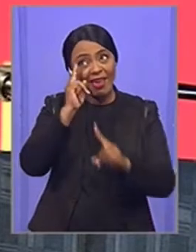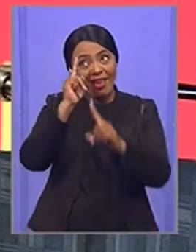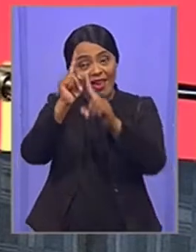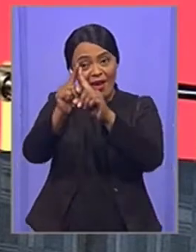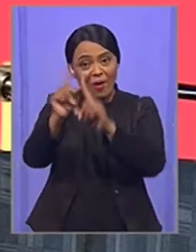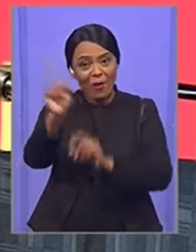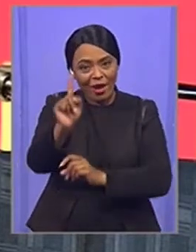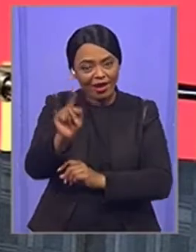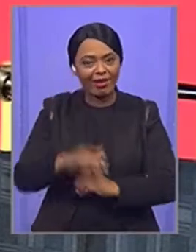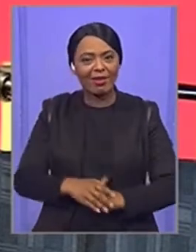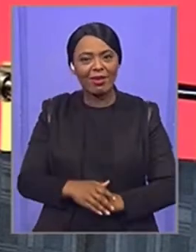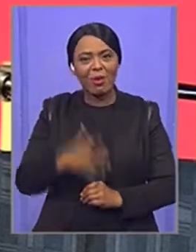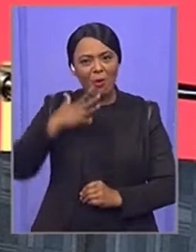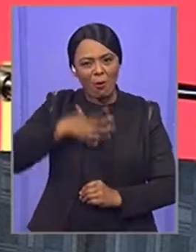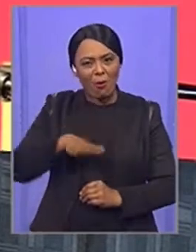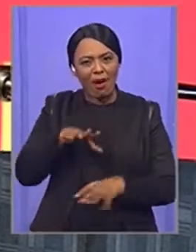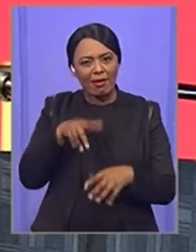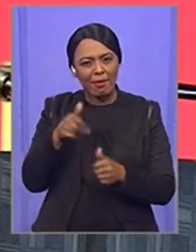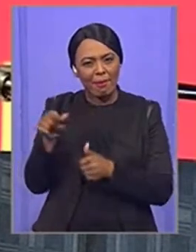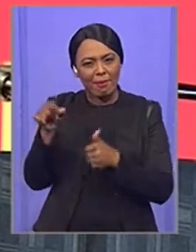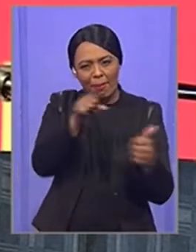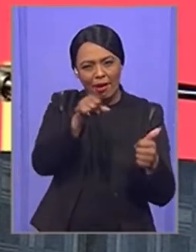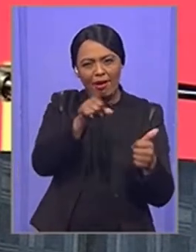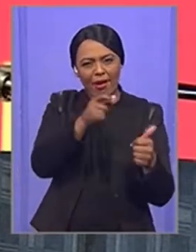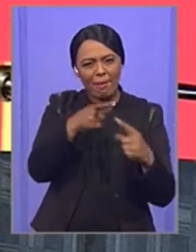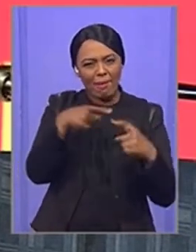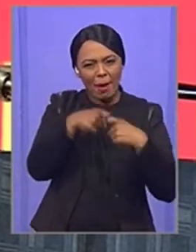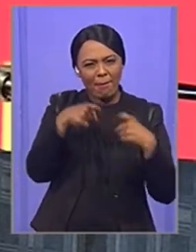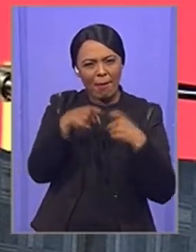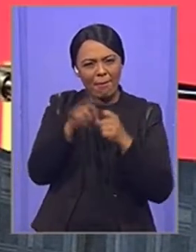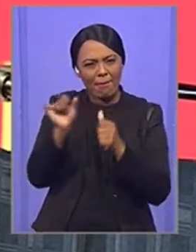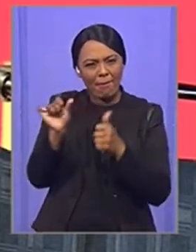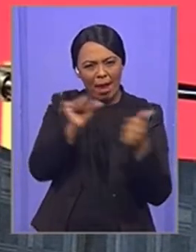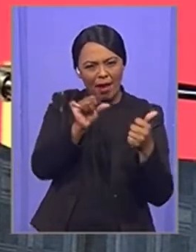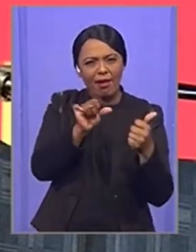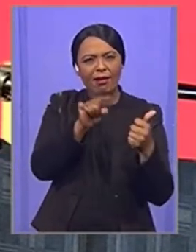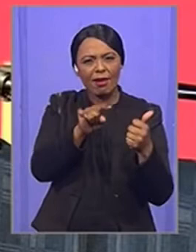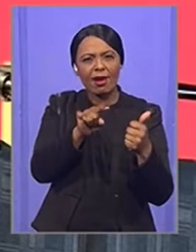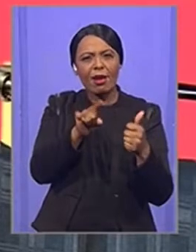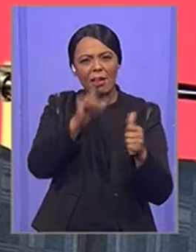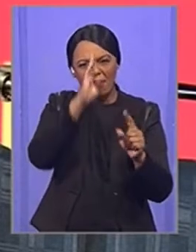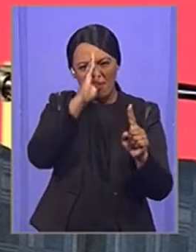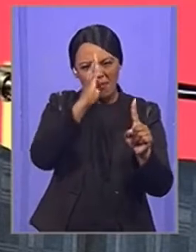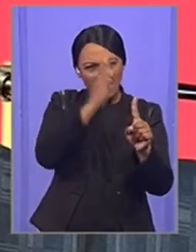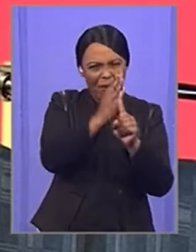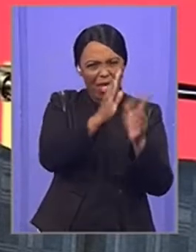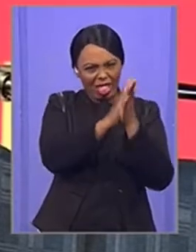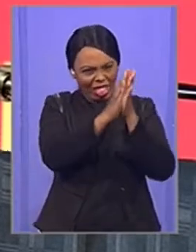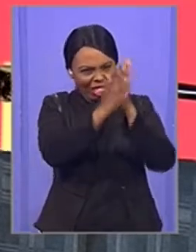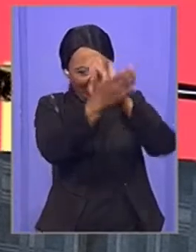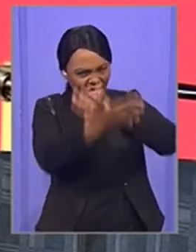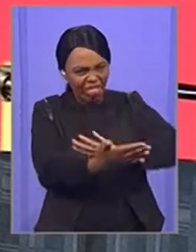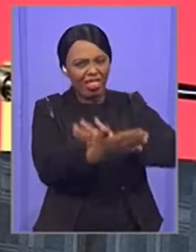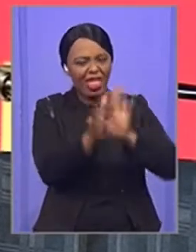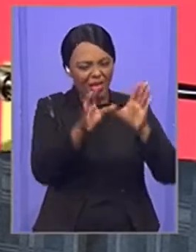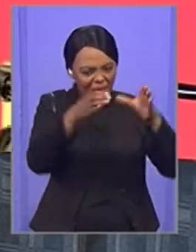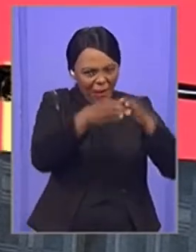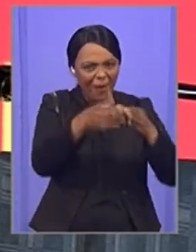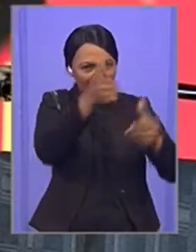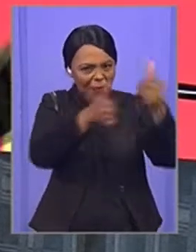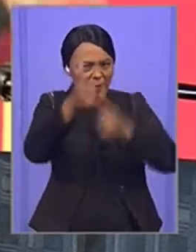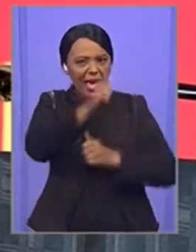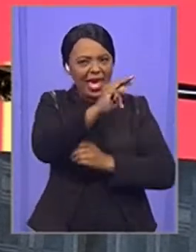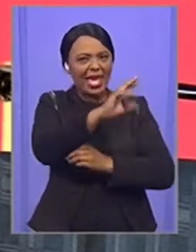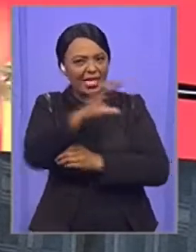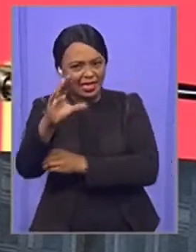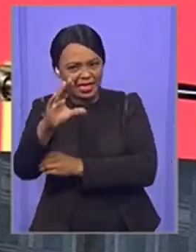part of a counter-revolutionary fight back directed at dislodging the leadership of the ANC and